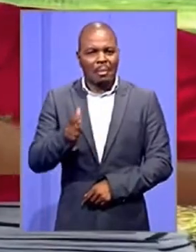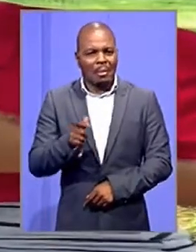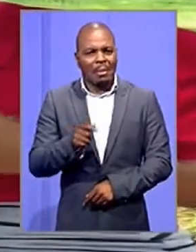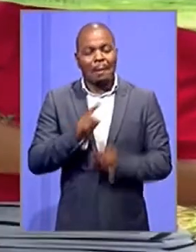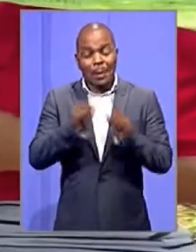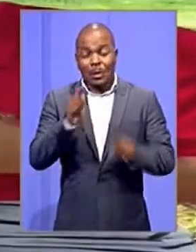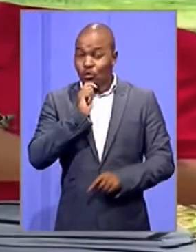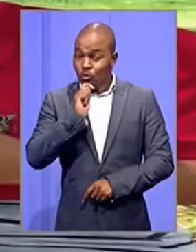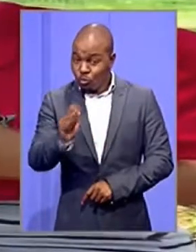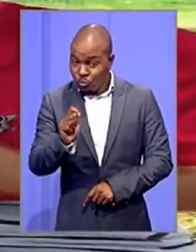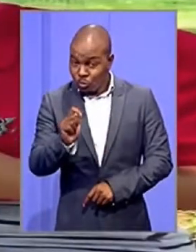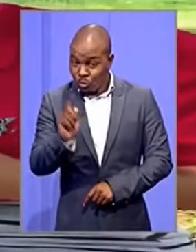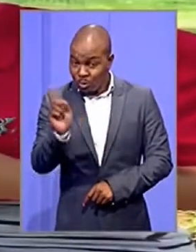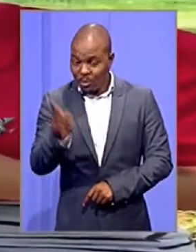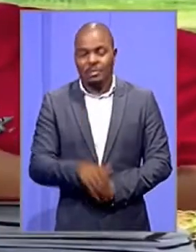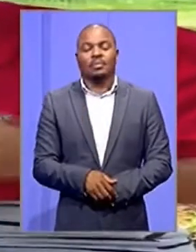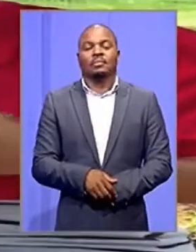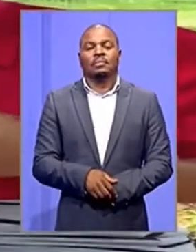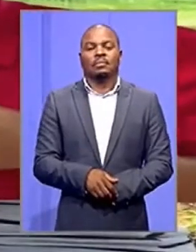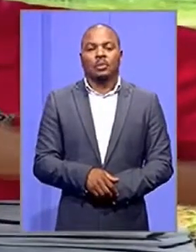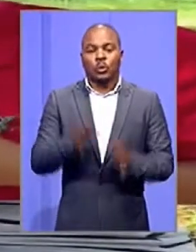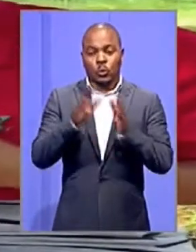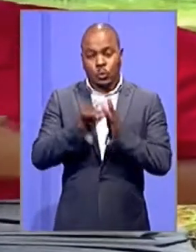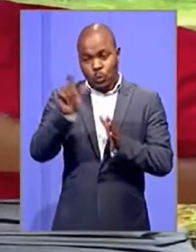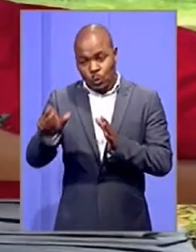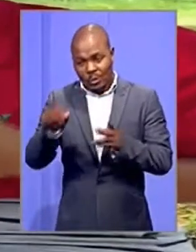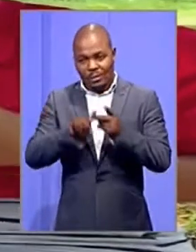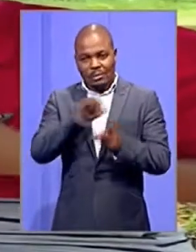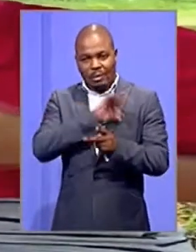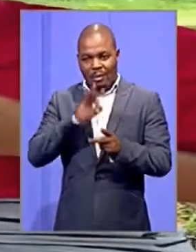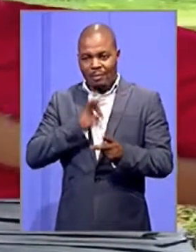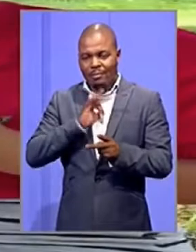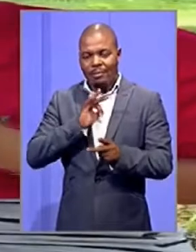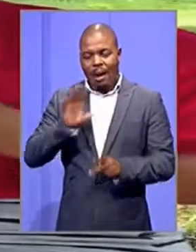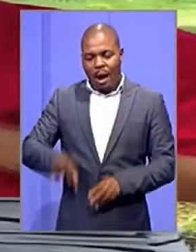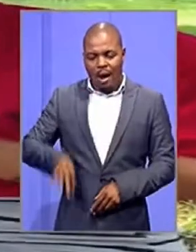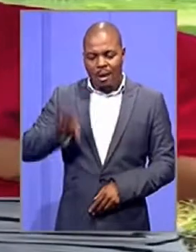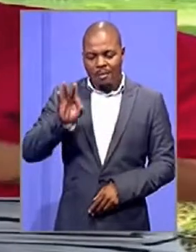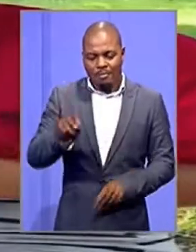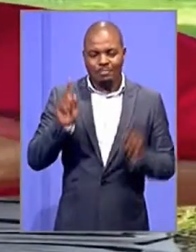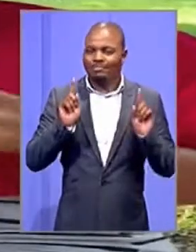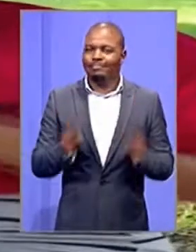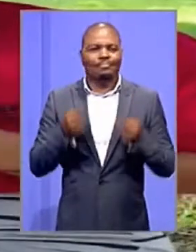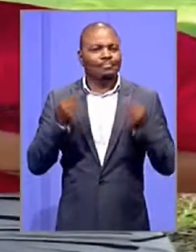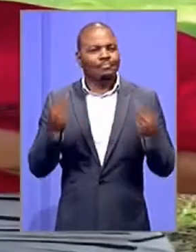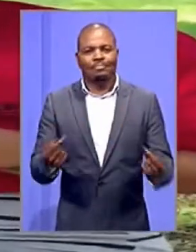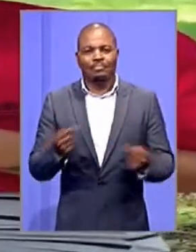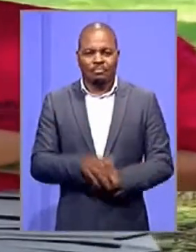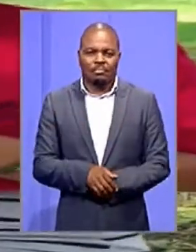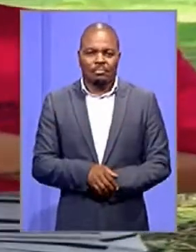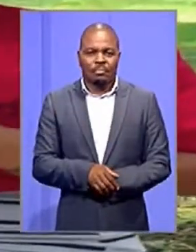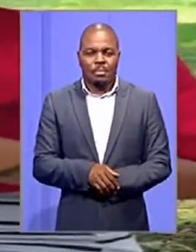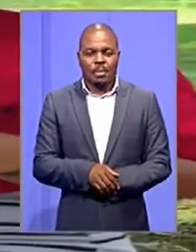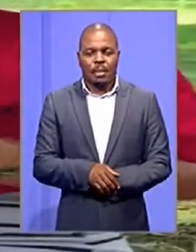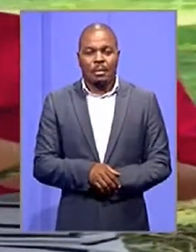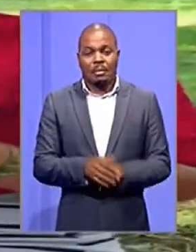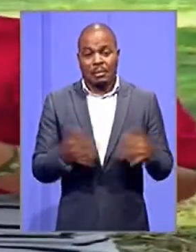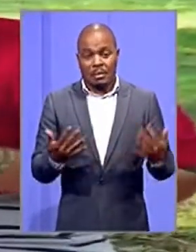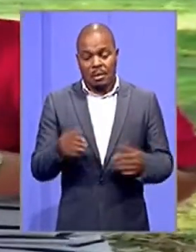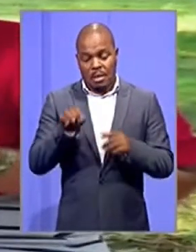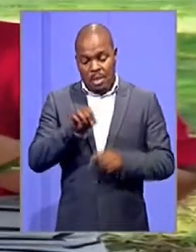true reality of the matter is that students and workers cannot afford such an expense. Therefore, as